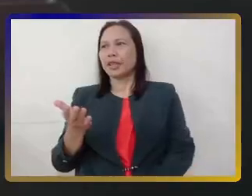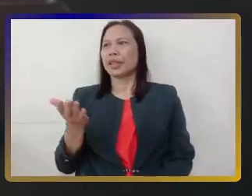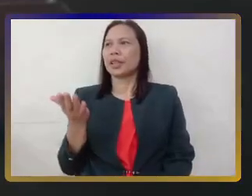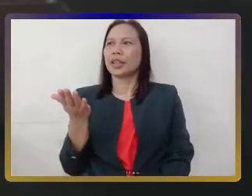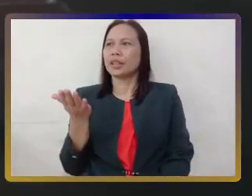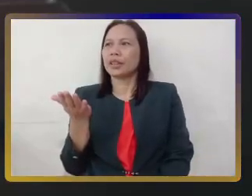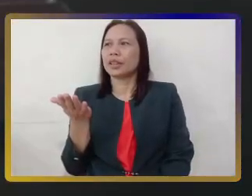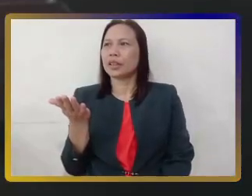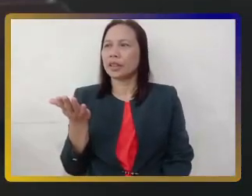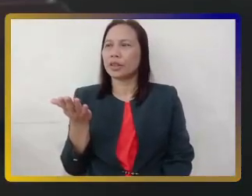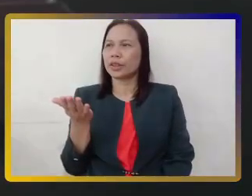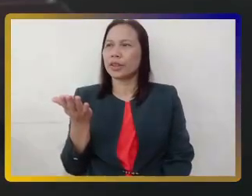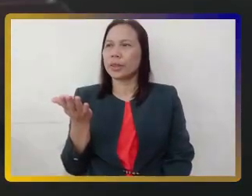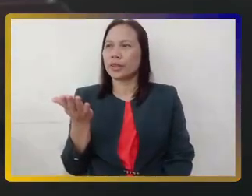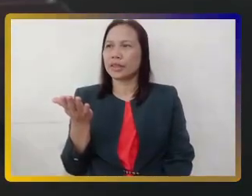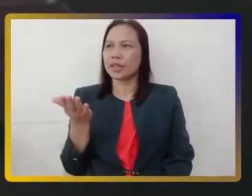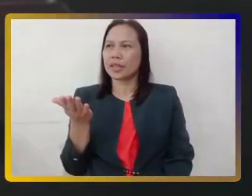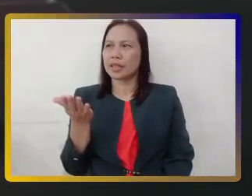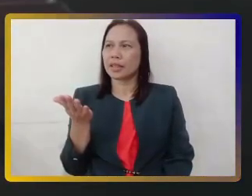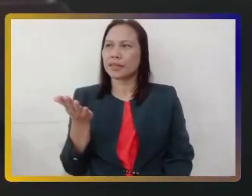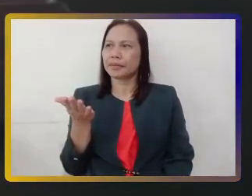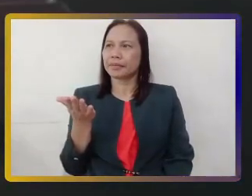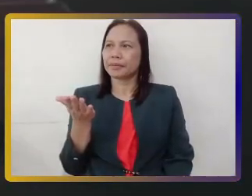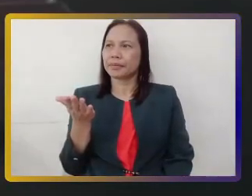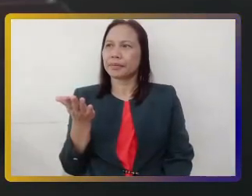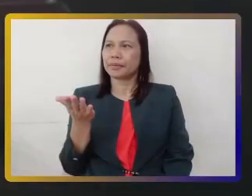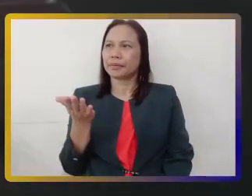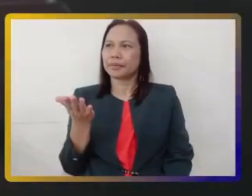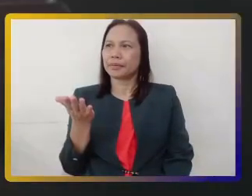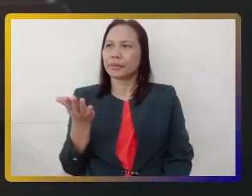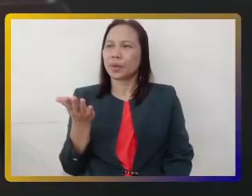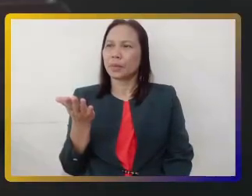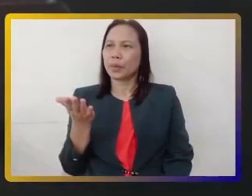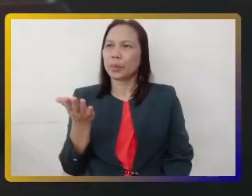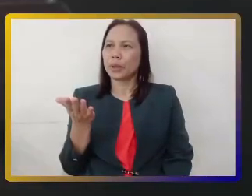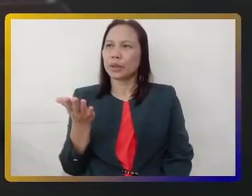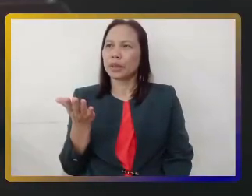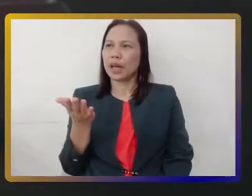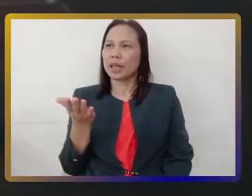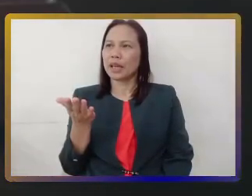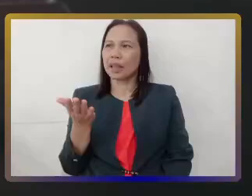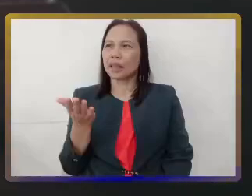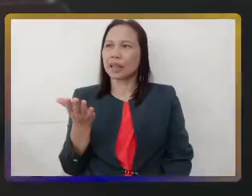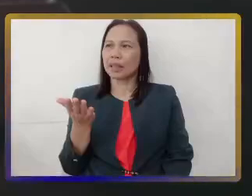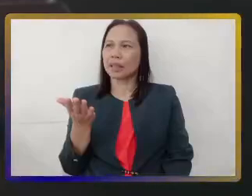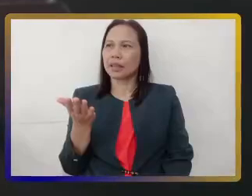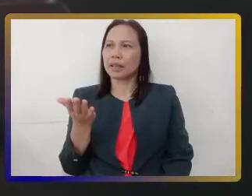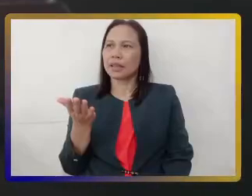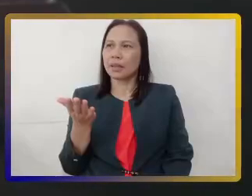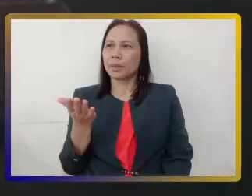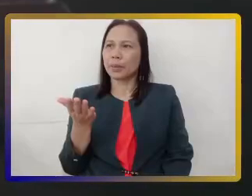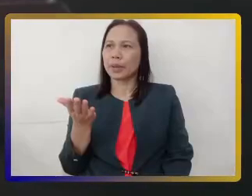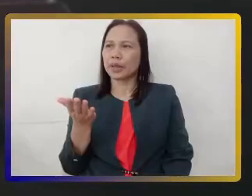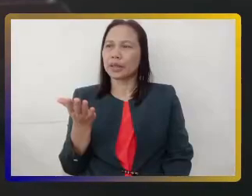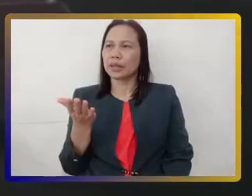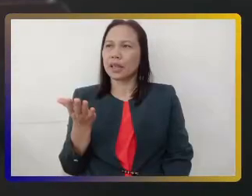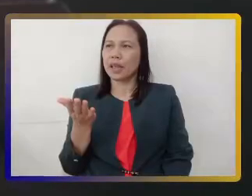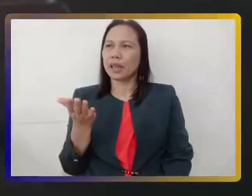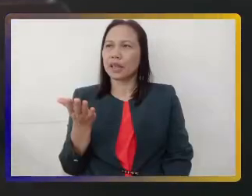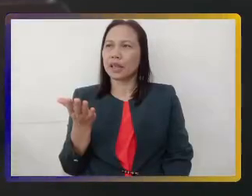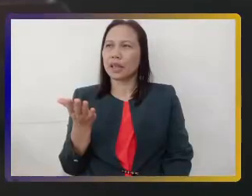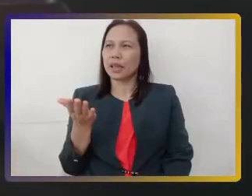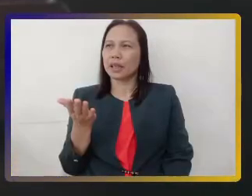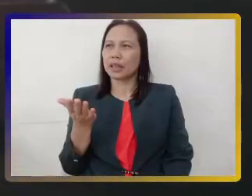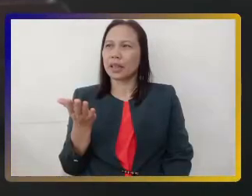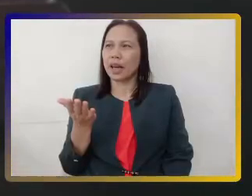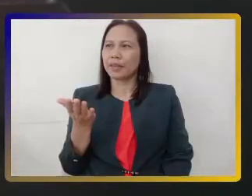after the what after the tradition of Men after the rudiments of the world